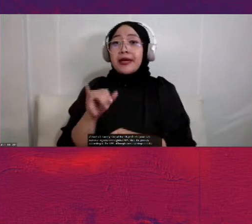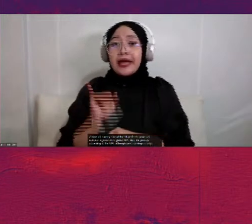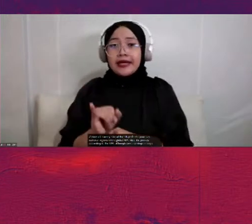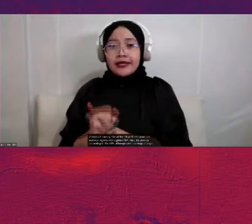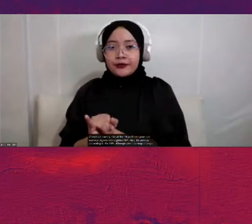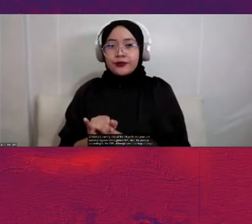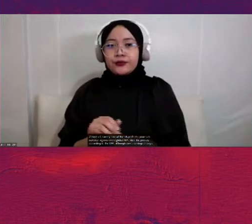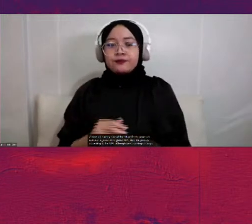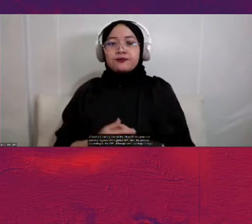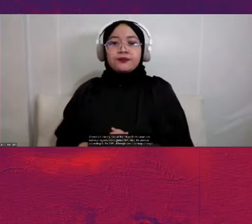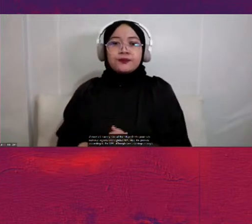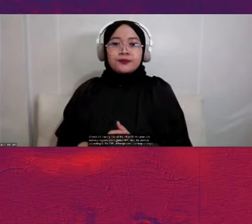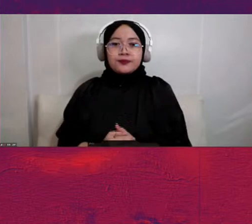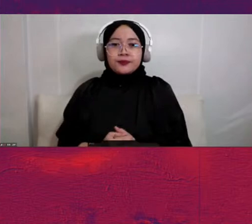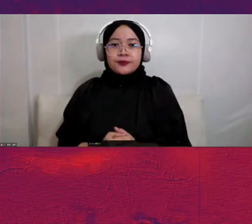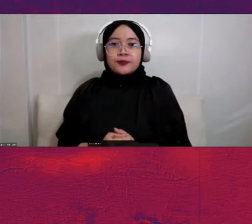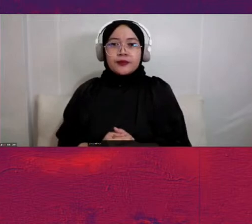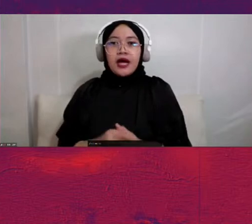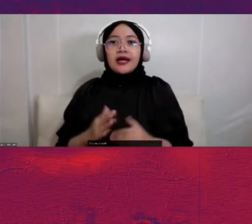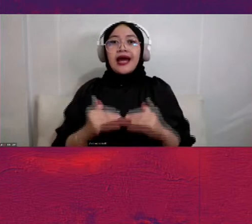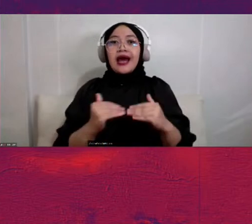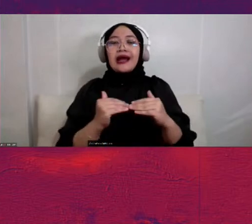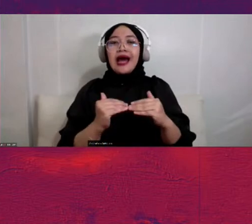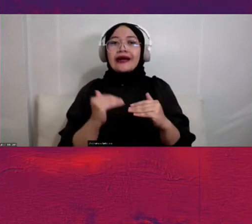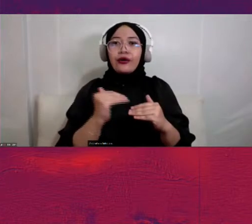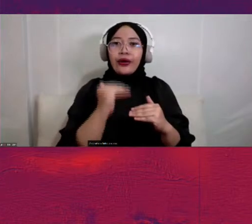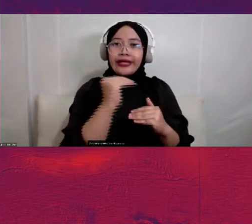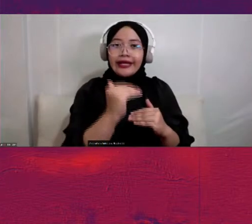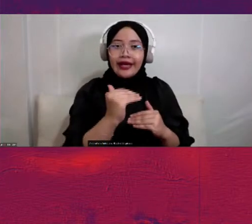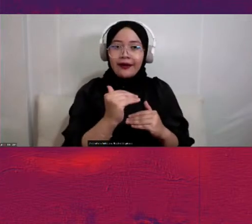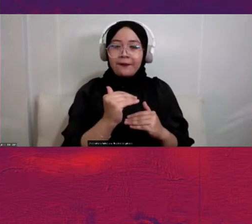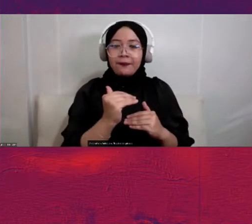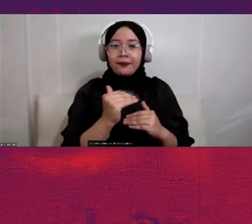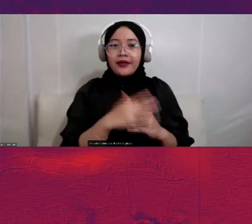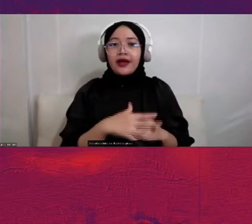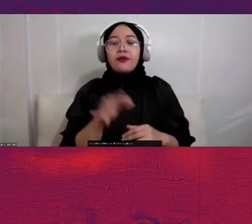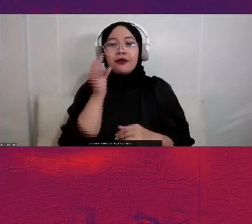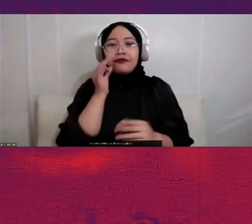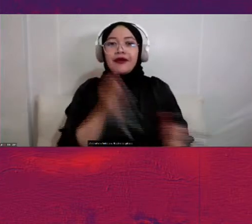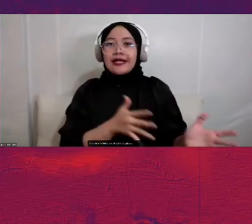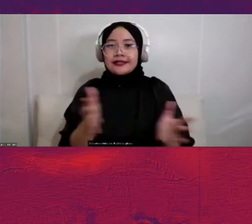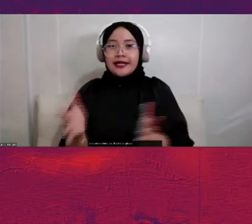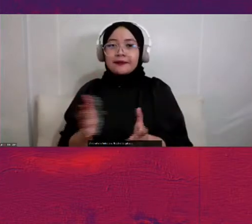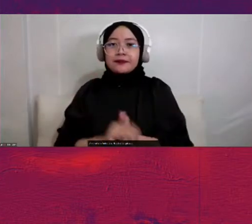change. And we're, next slide please.